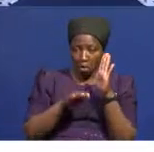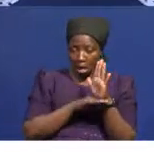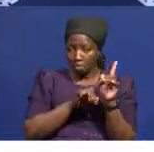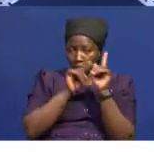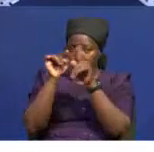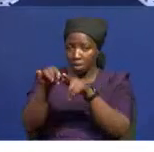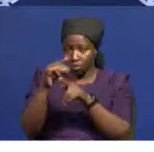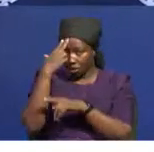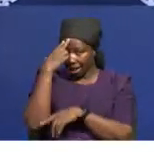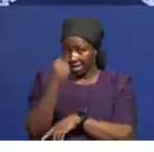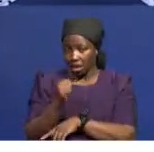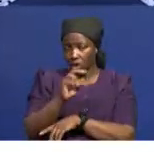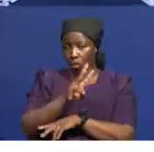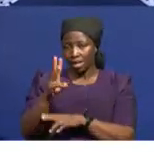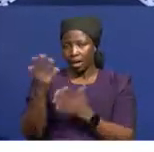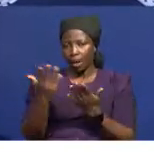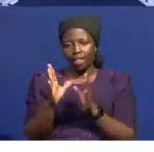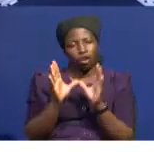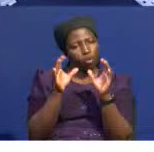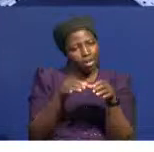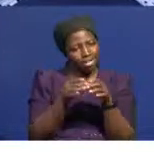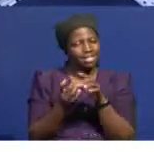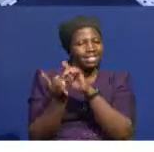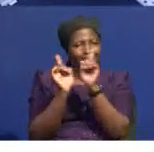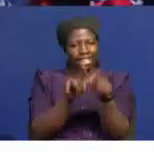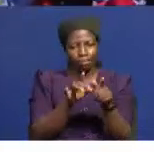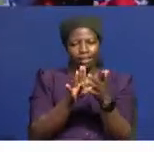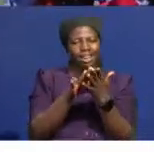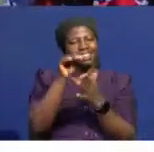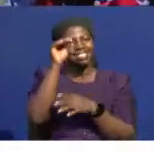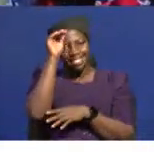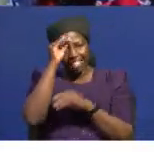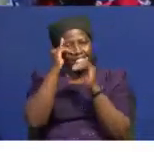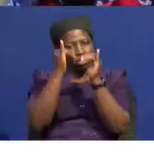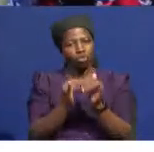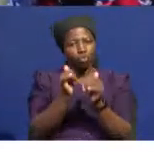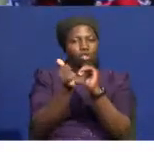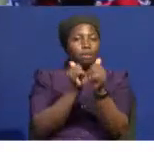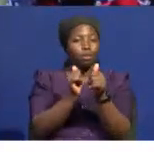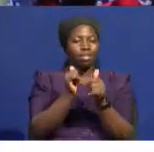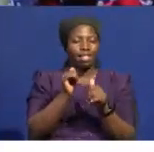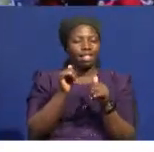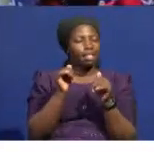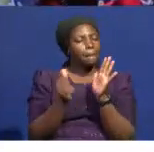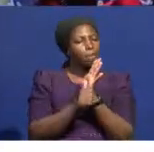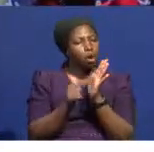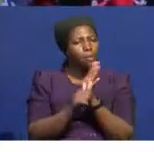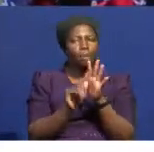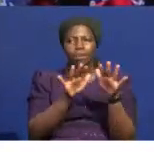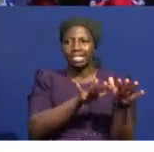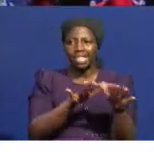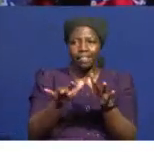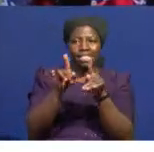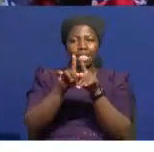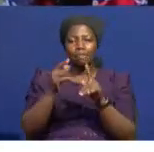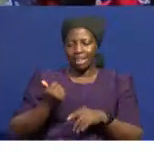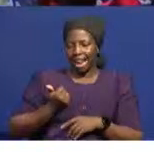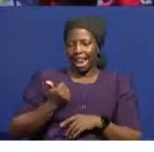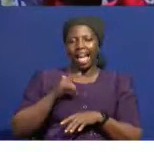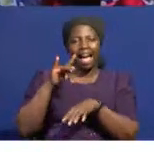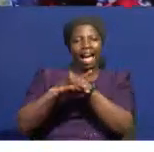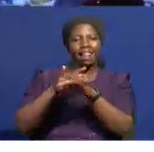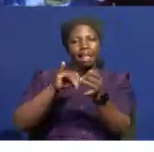Kajado West, where the community got a chance to learn the new sport. Shida si tunapitia kama wasichana, early marriages,